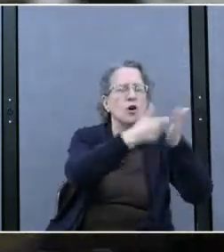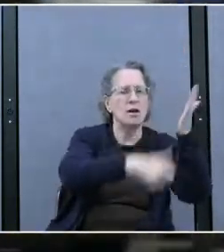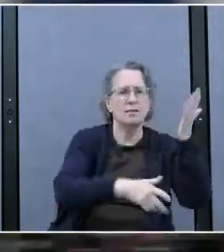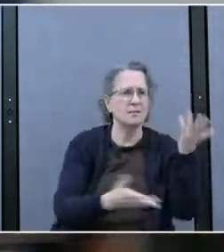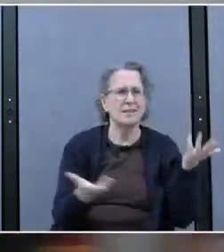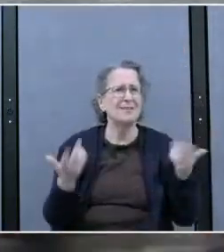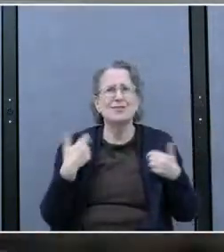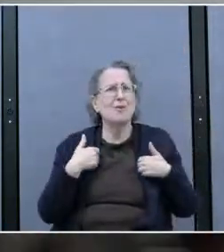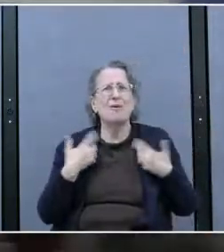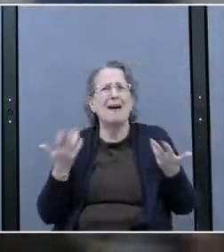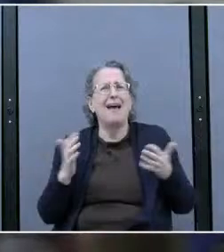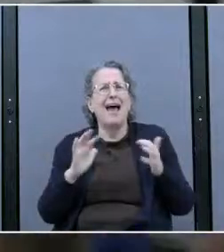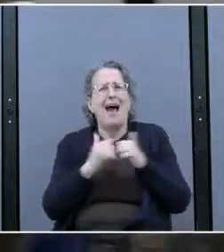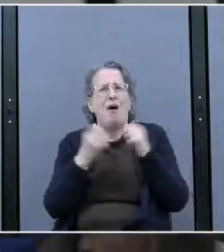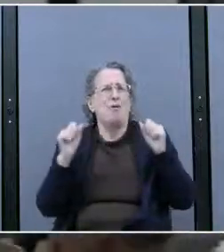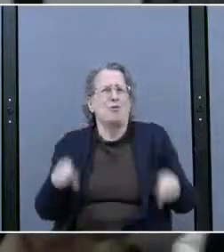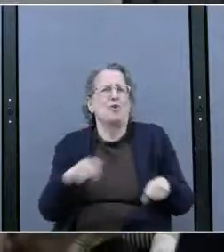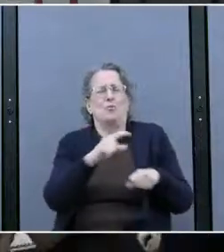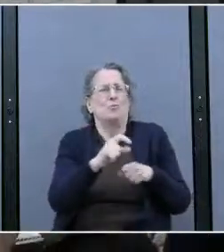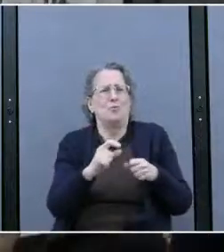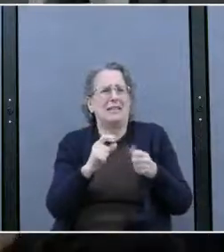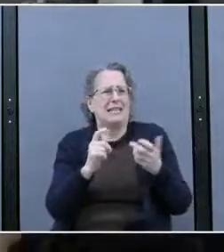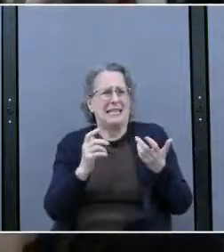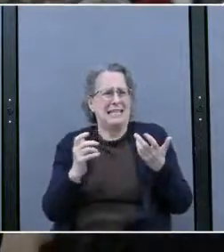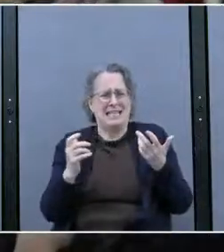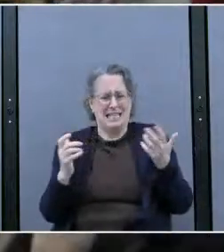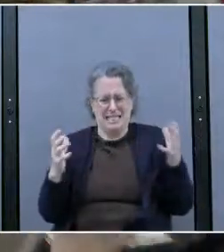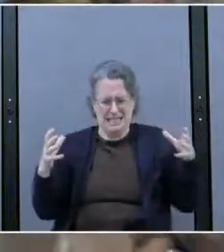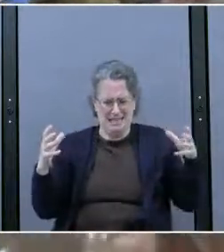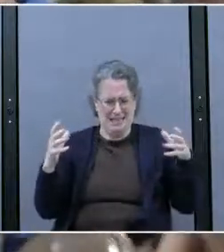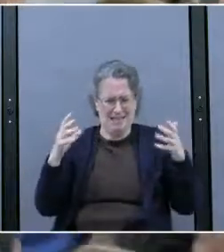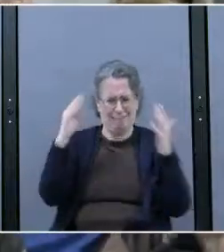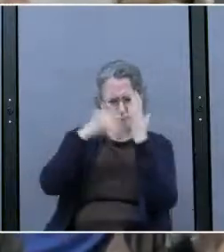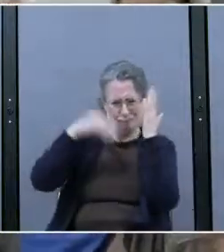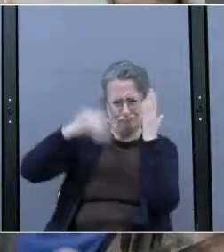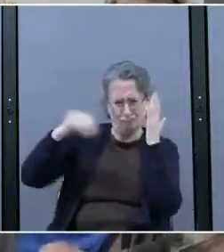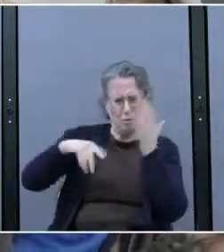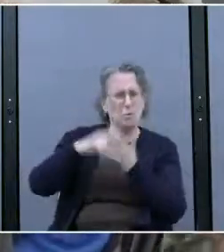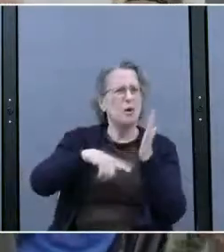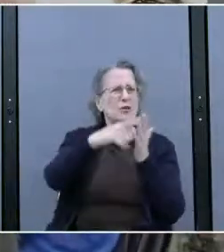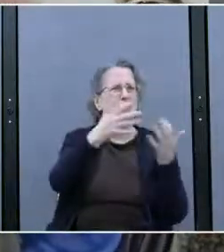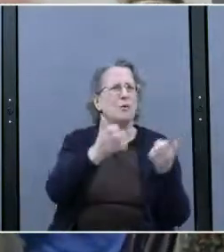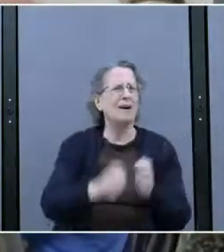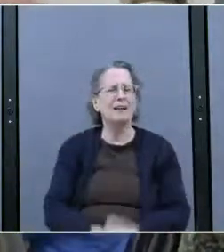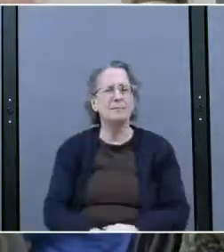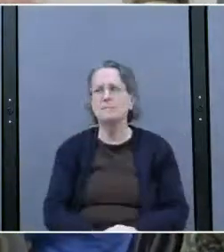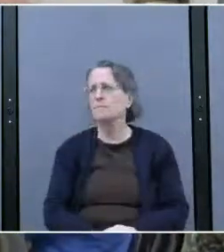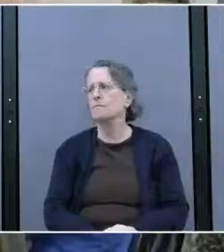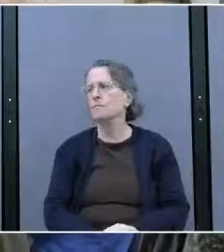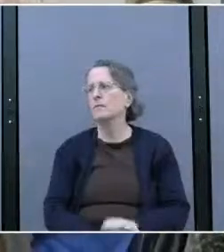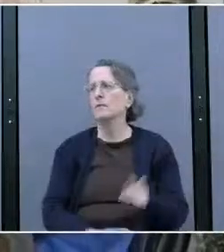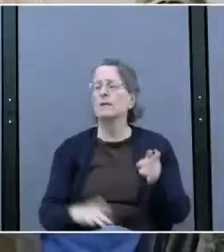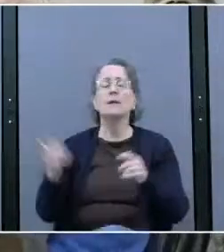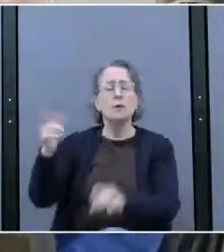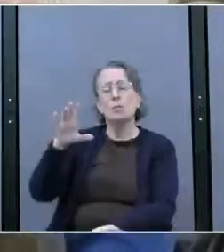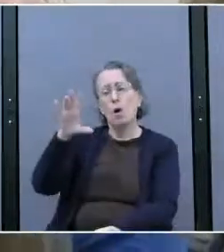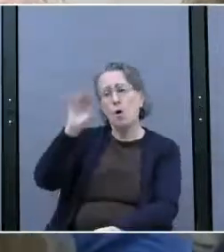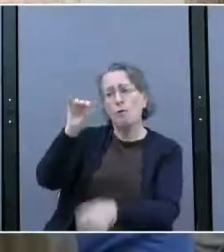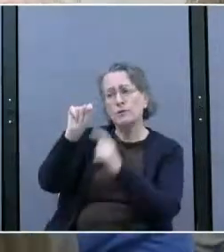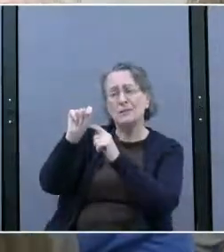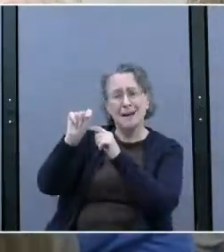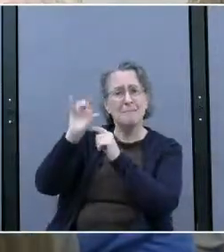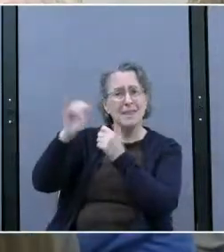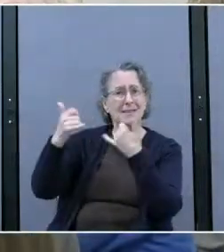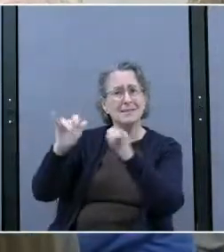answer. I can clarify. So like if it's spent on, overtime and stuff, that's still staff costs. That's what it was approved